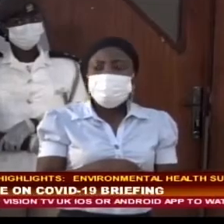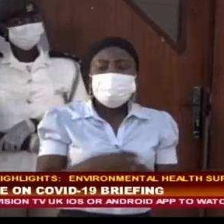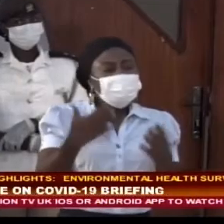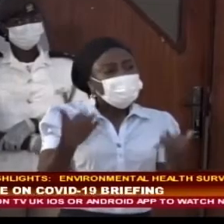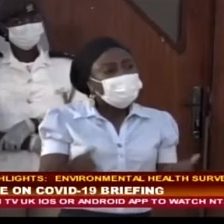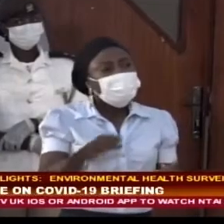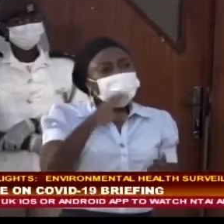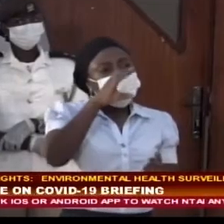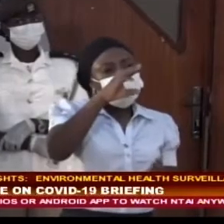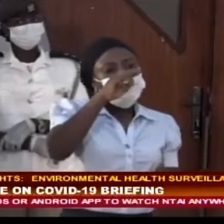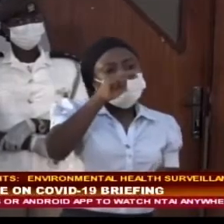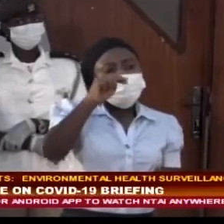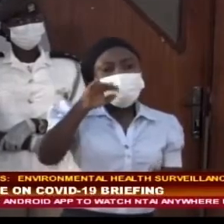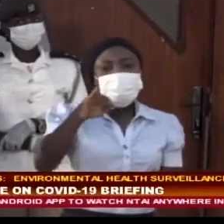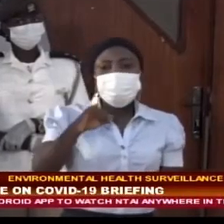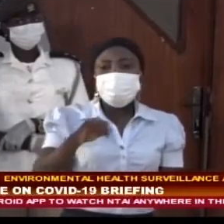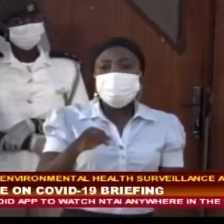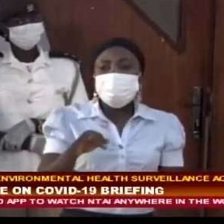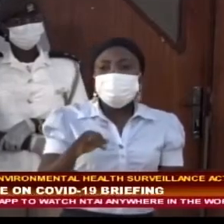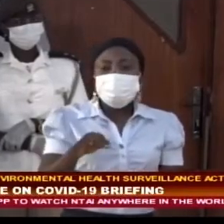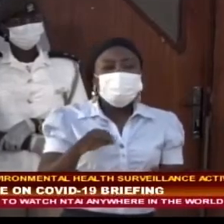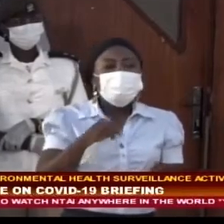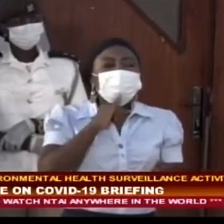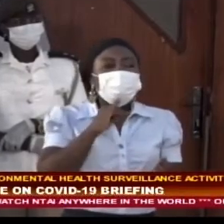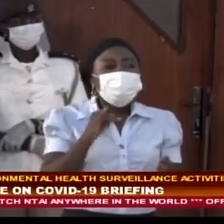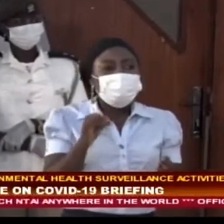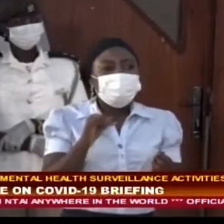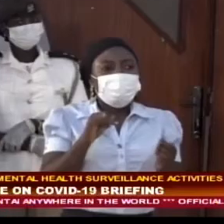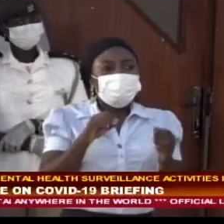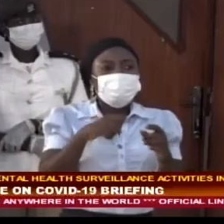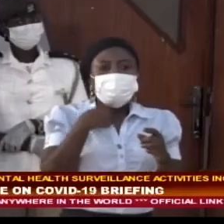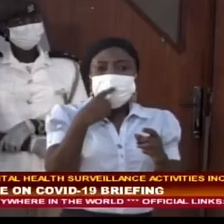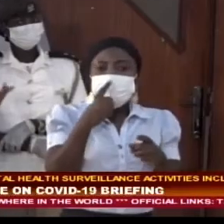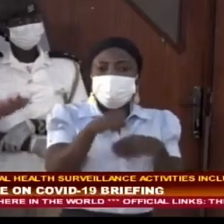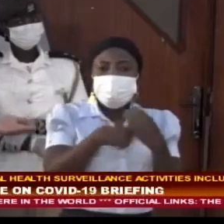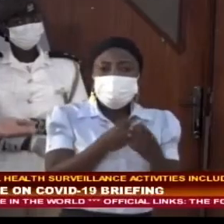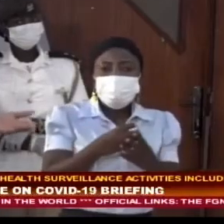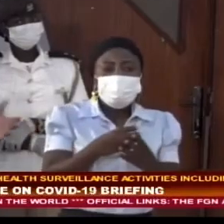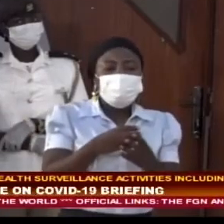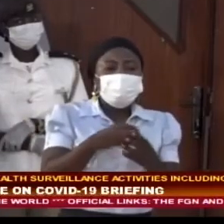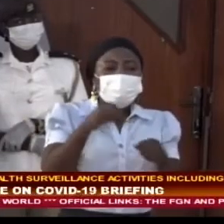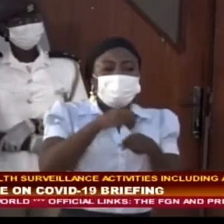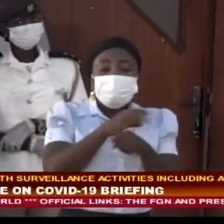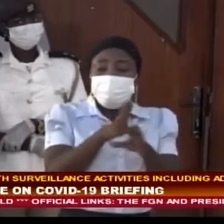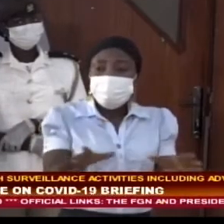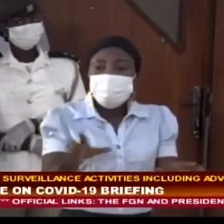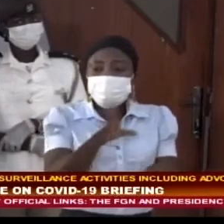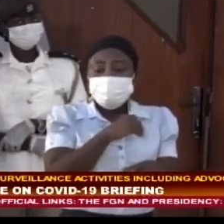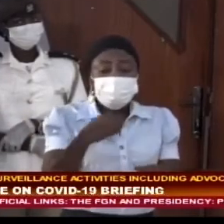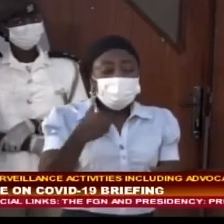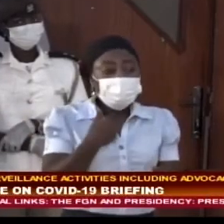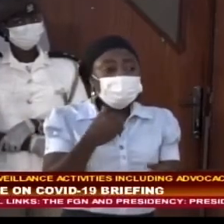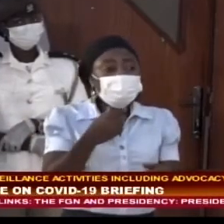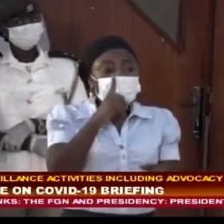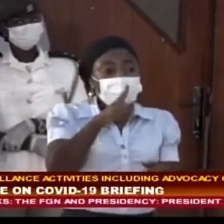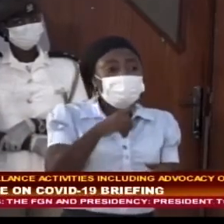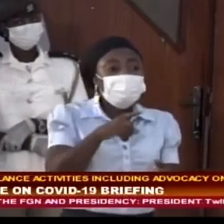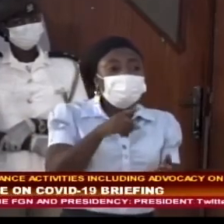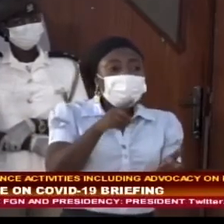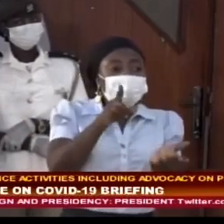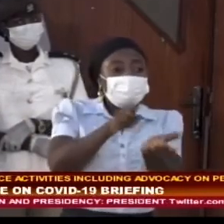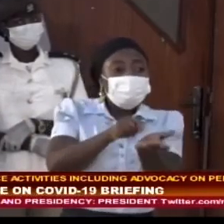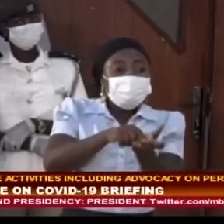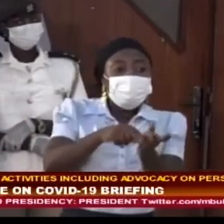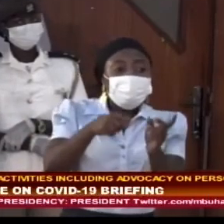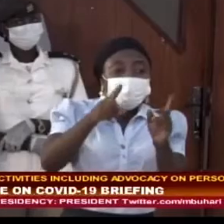recuperating from COVID-19. And Richard West, who is also a broadcast journalist, popularly known, has also